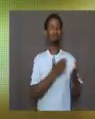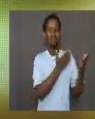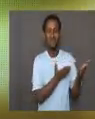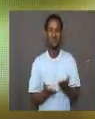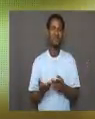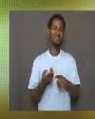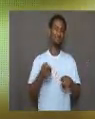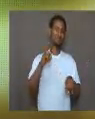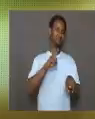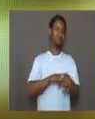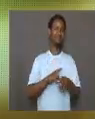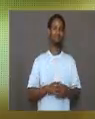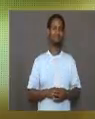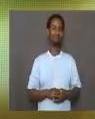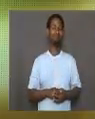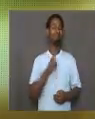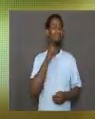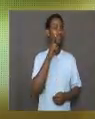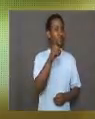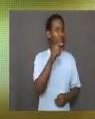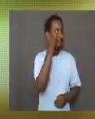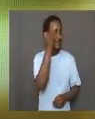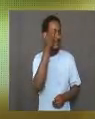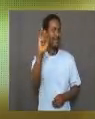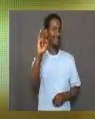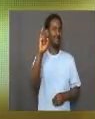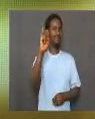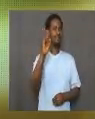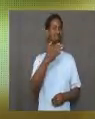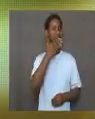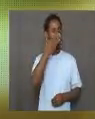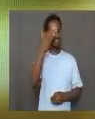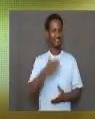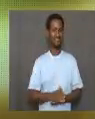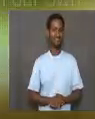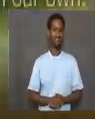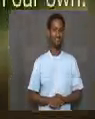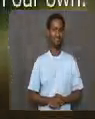Welcome back. I am sure that your ideas are excellent.